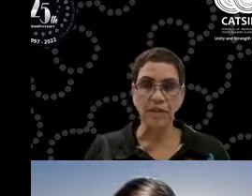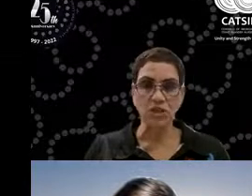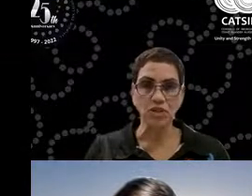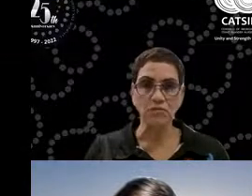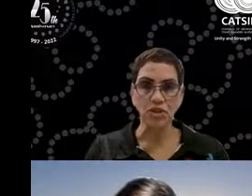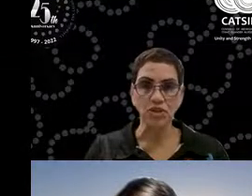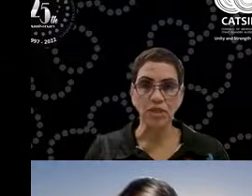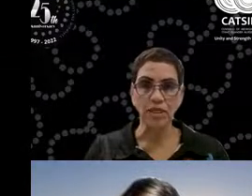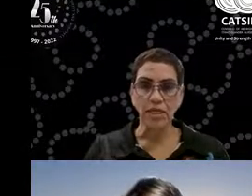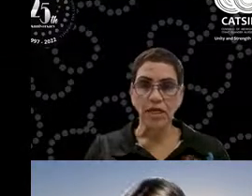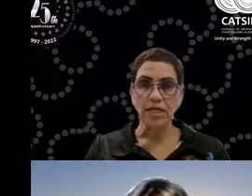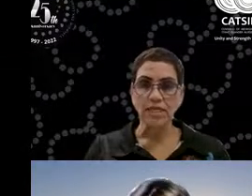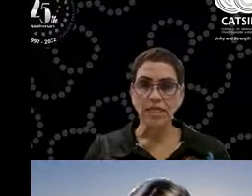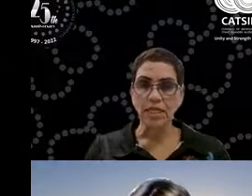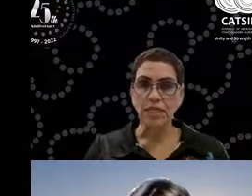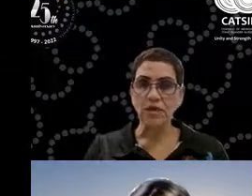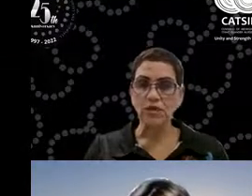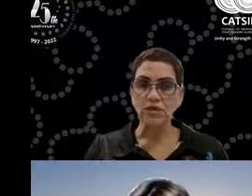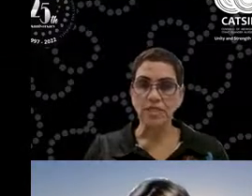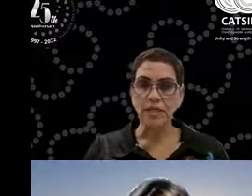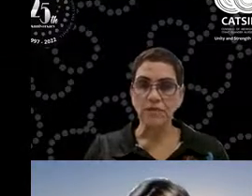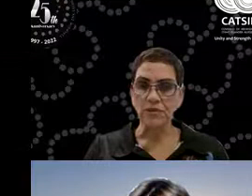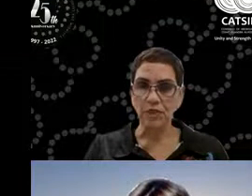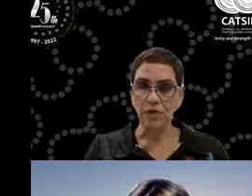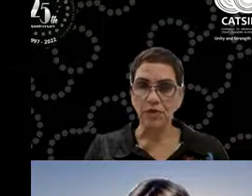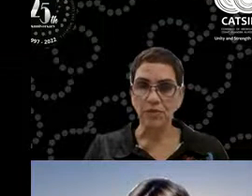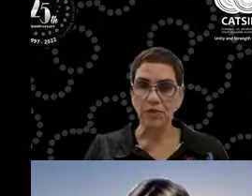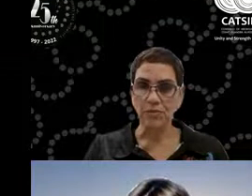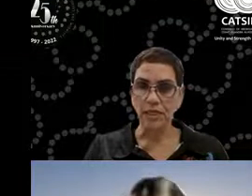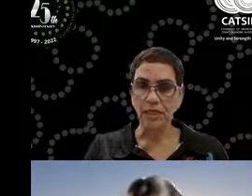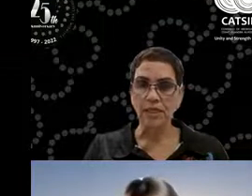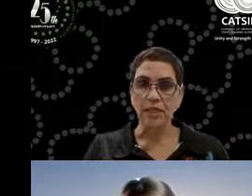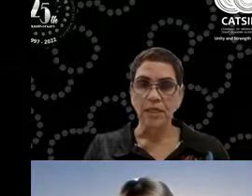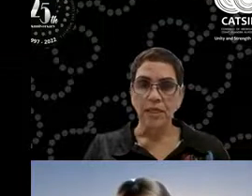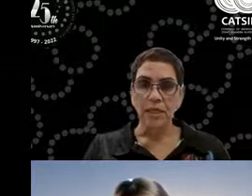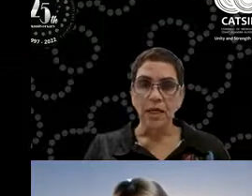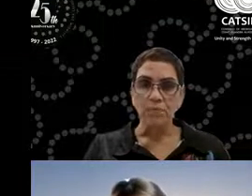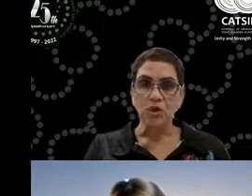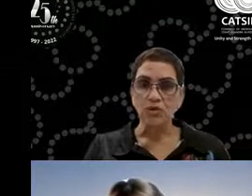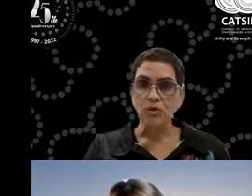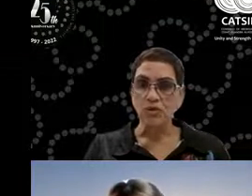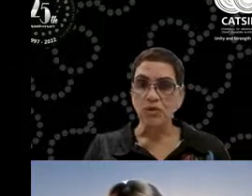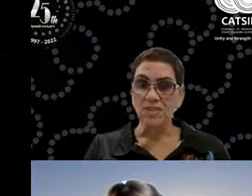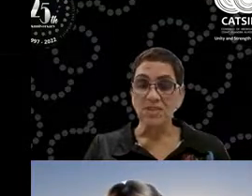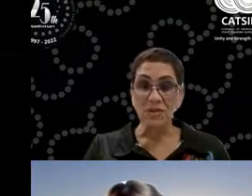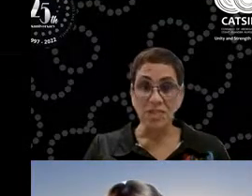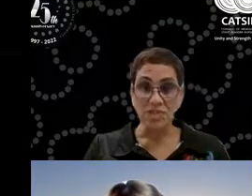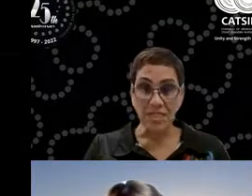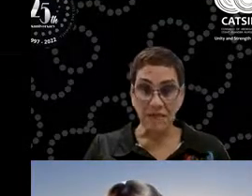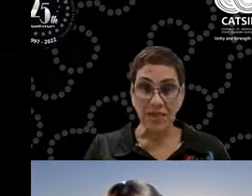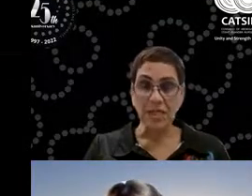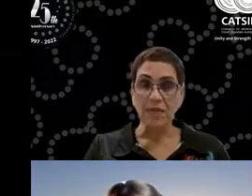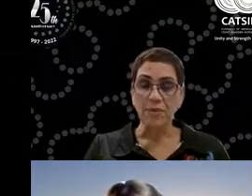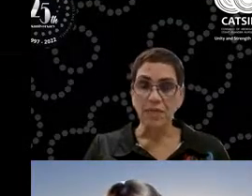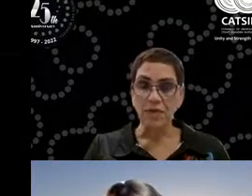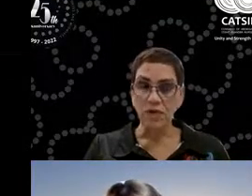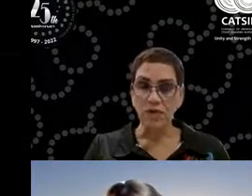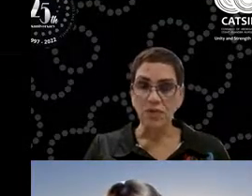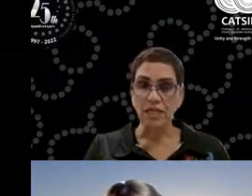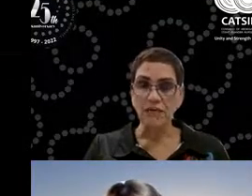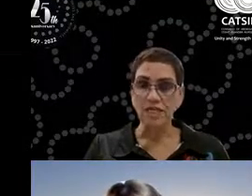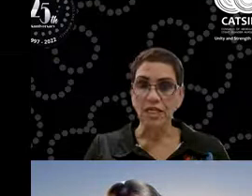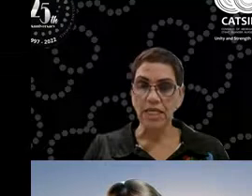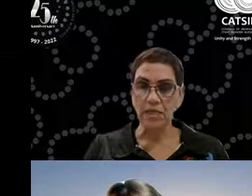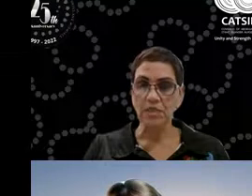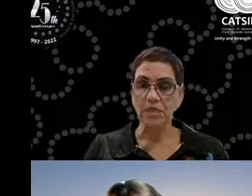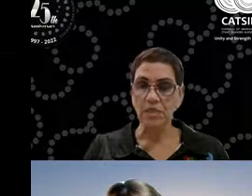is the foundation module, understanding cultural safety and cultural humility. Module 2 talks specifically about